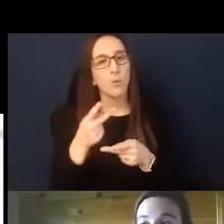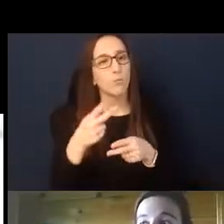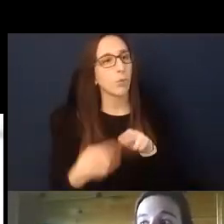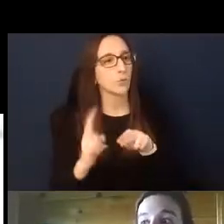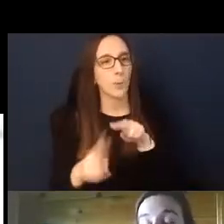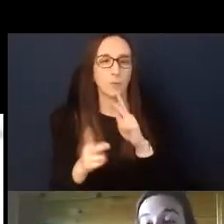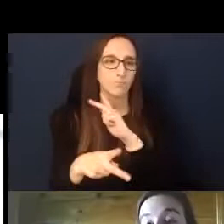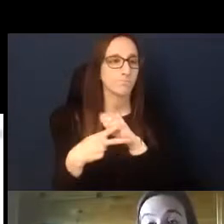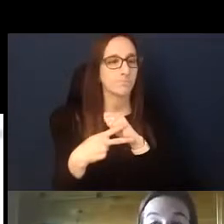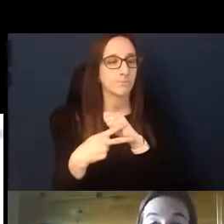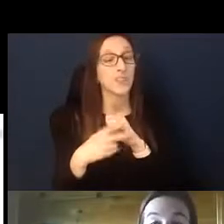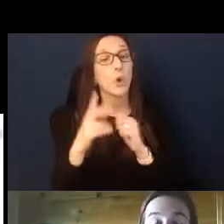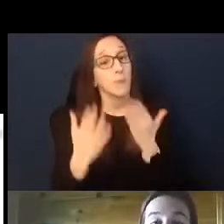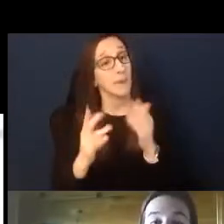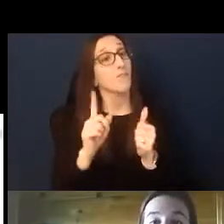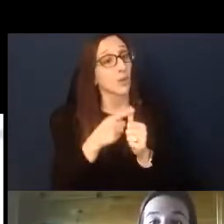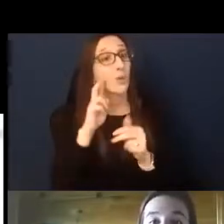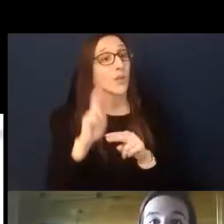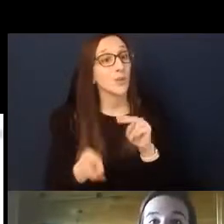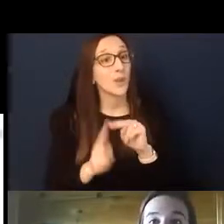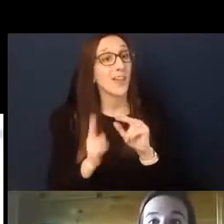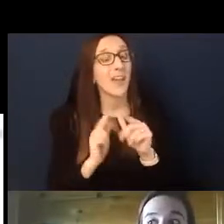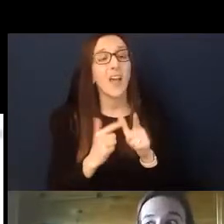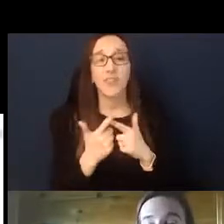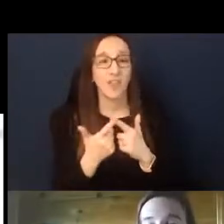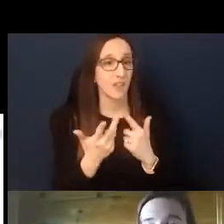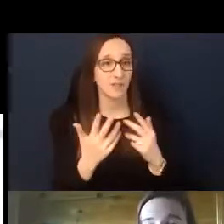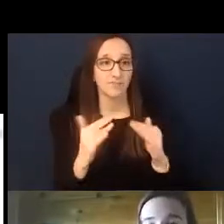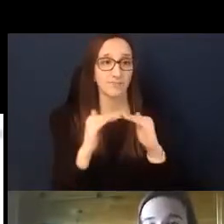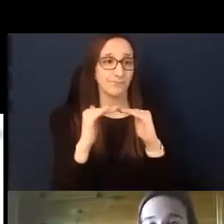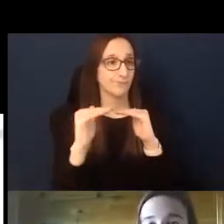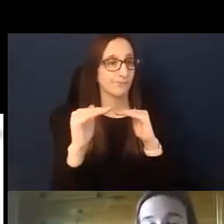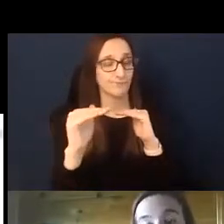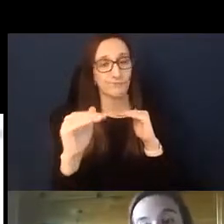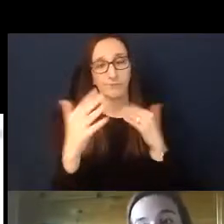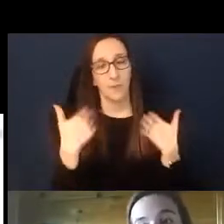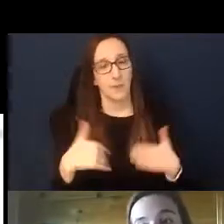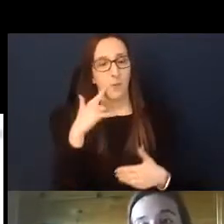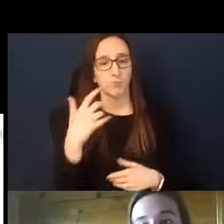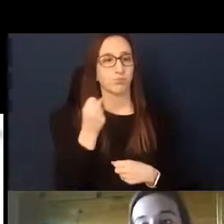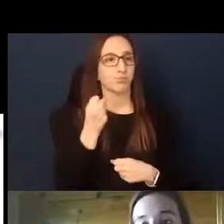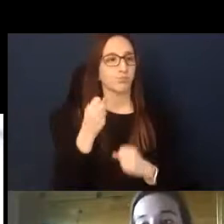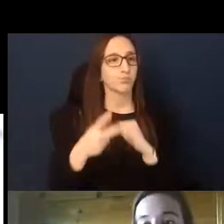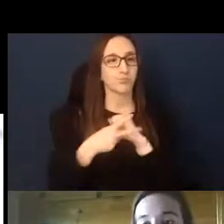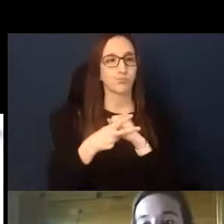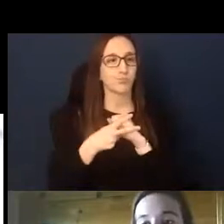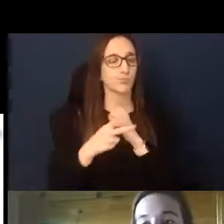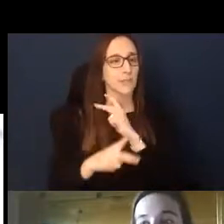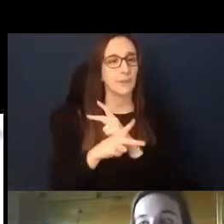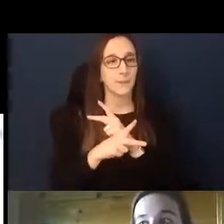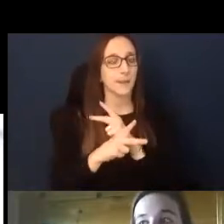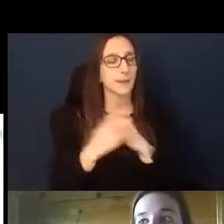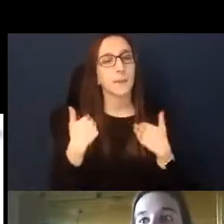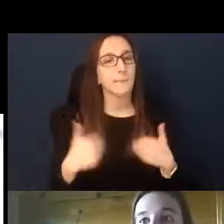And so you might lose weight initially, but then you're going to start to plateau and potentially gain weight because your body doesn't